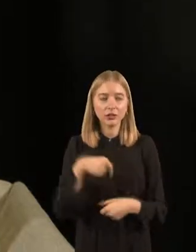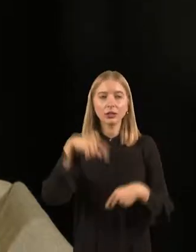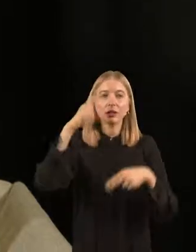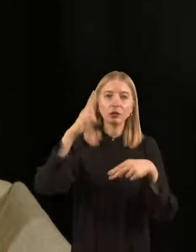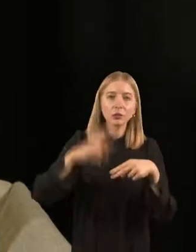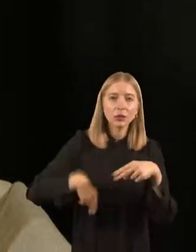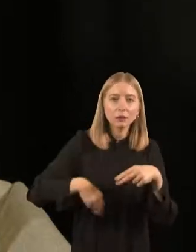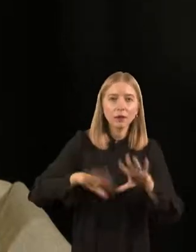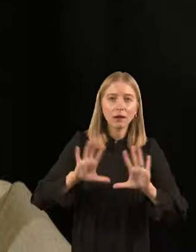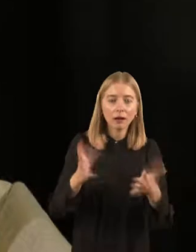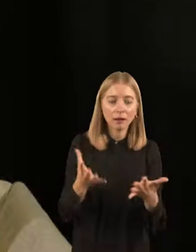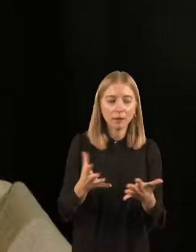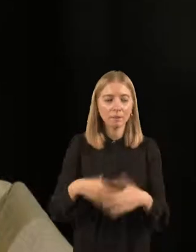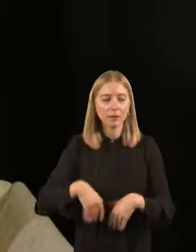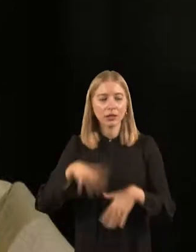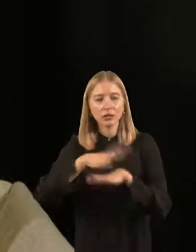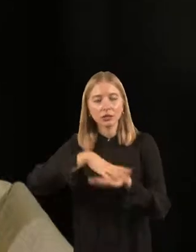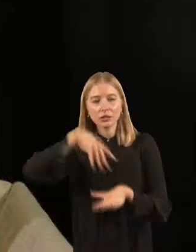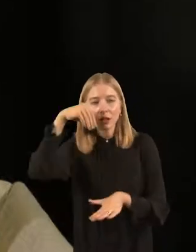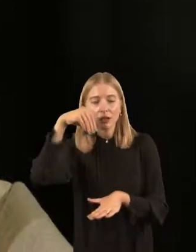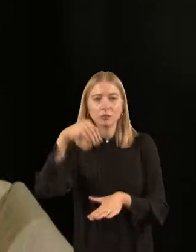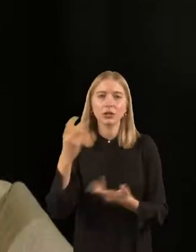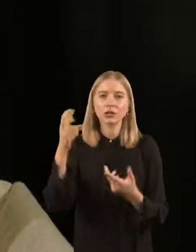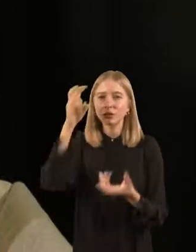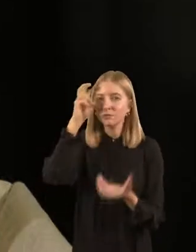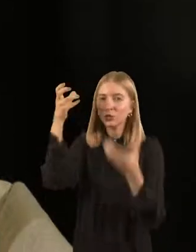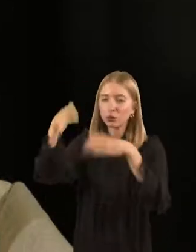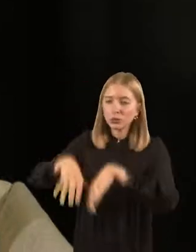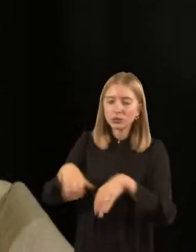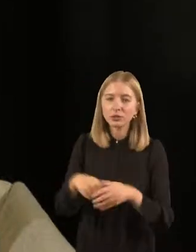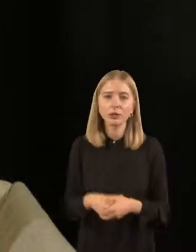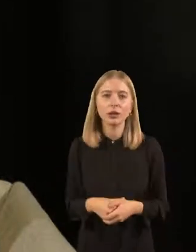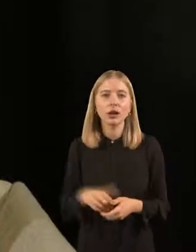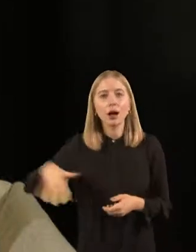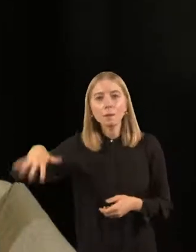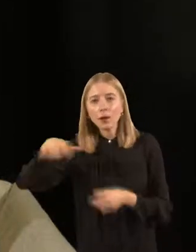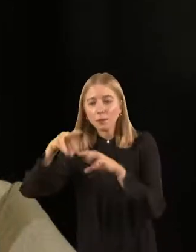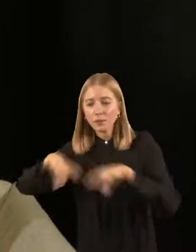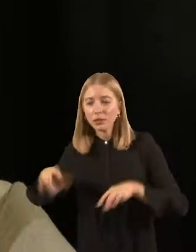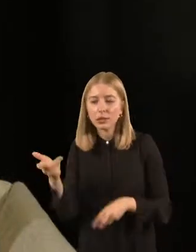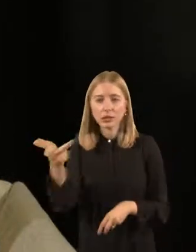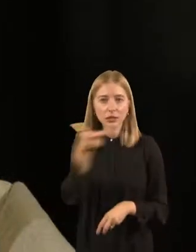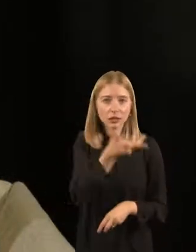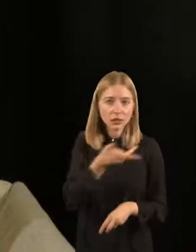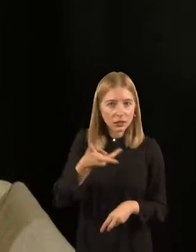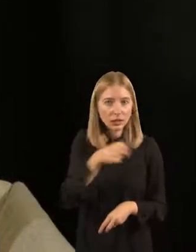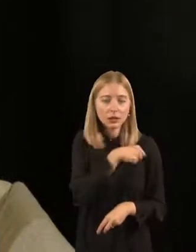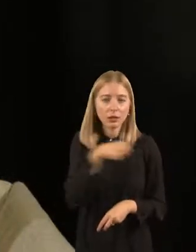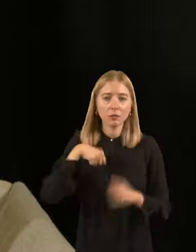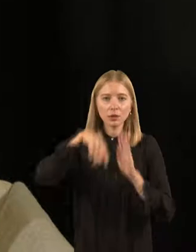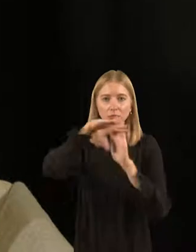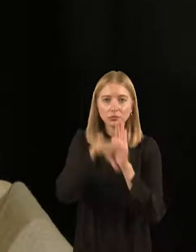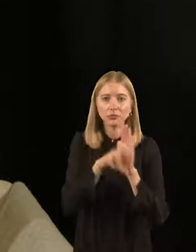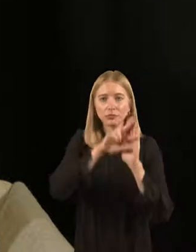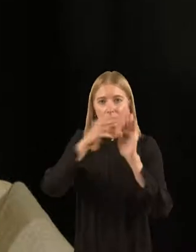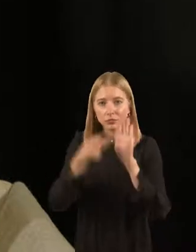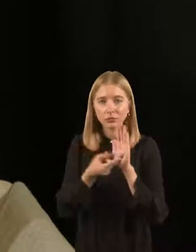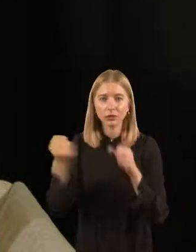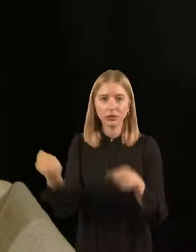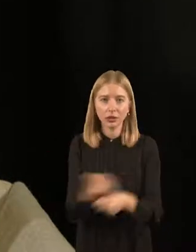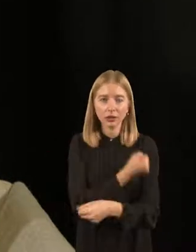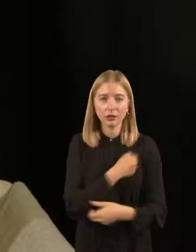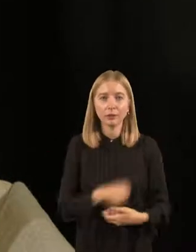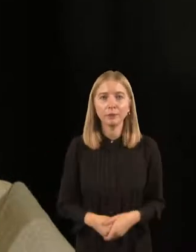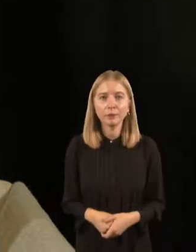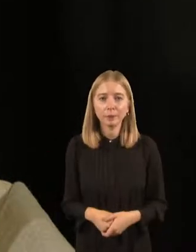purpose, which is a challenge, and it will take a lot of effort from all of us. We will need to